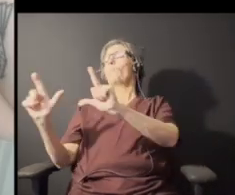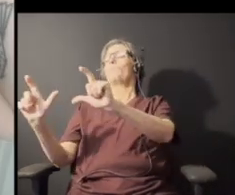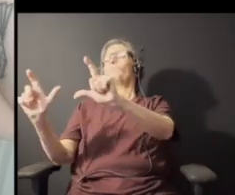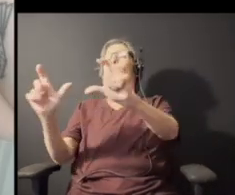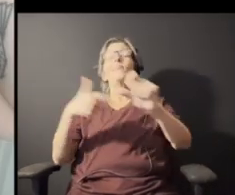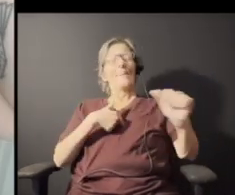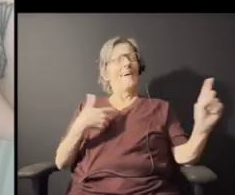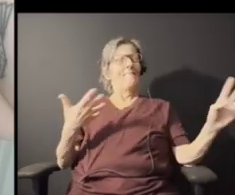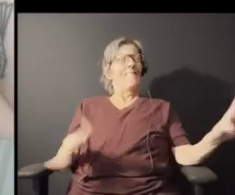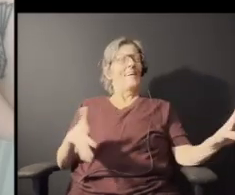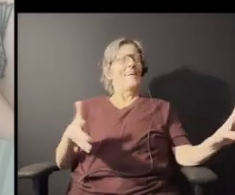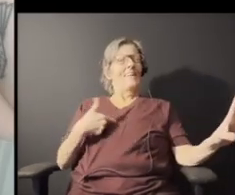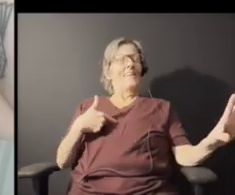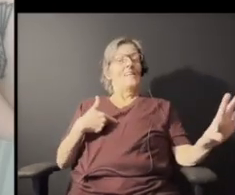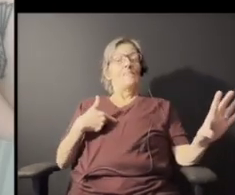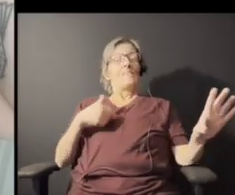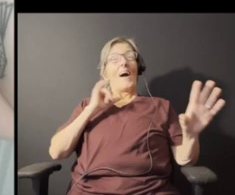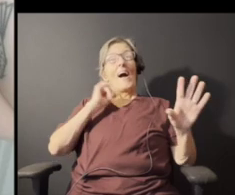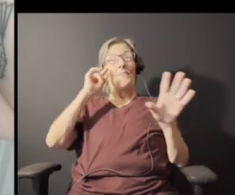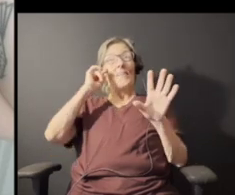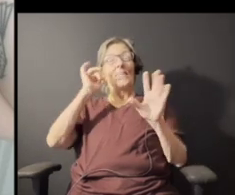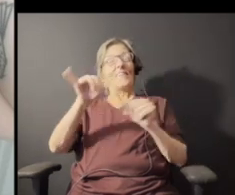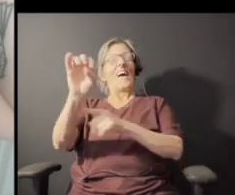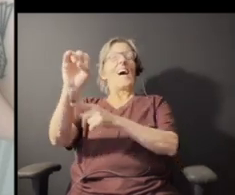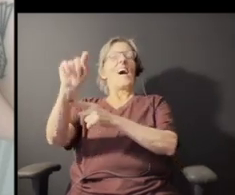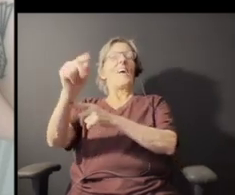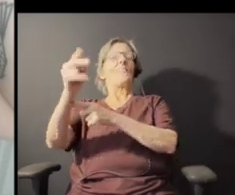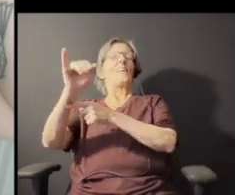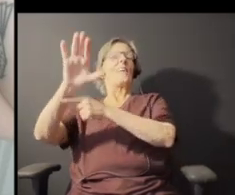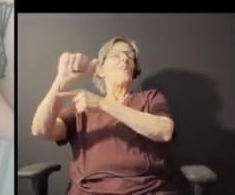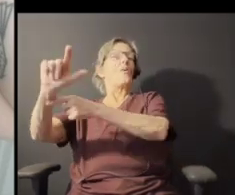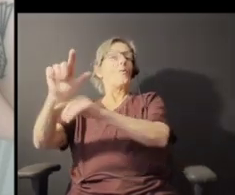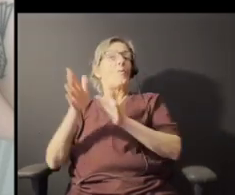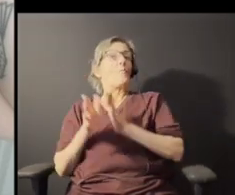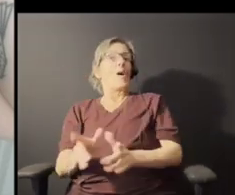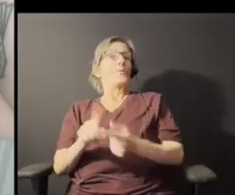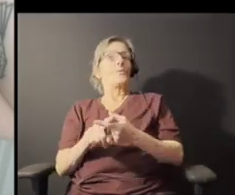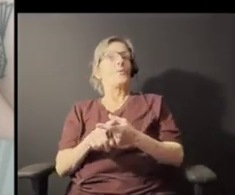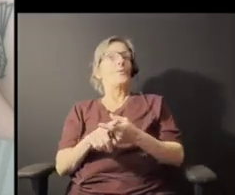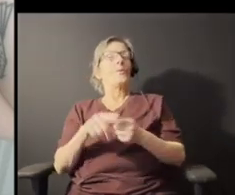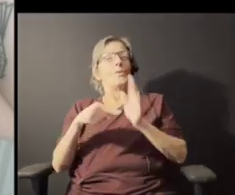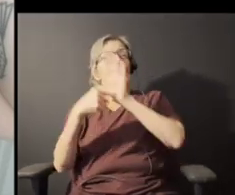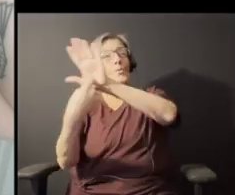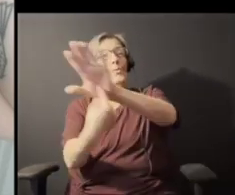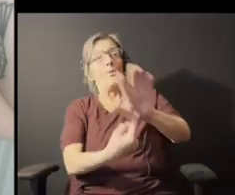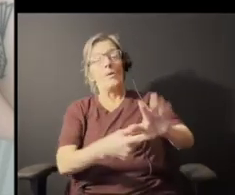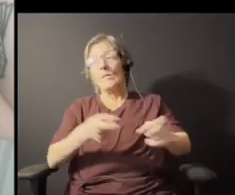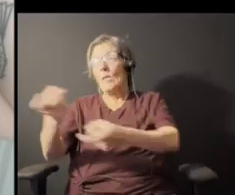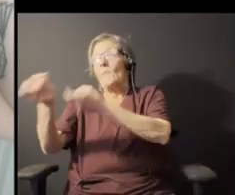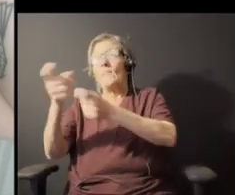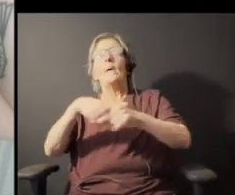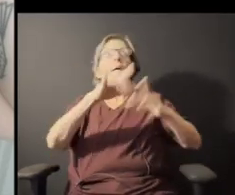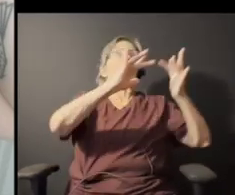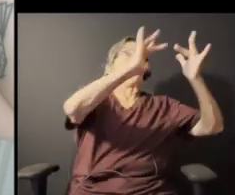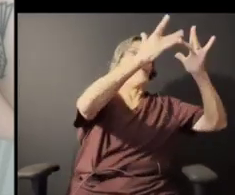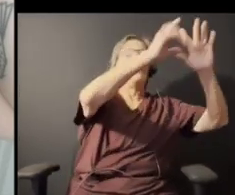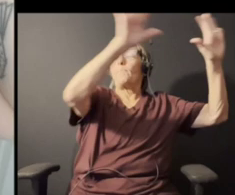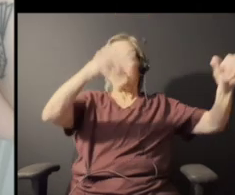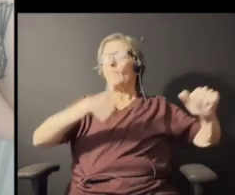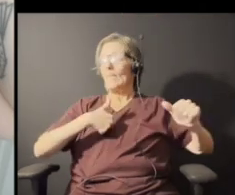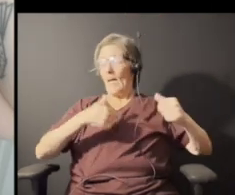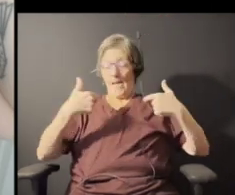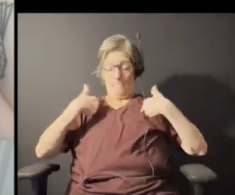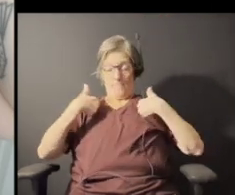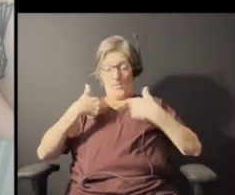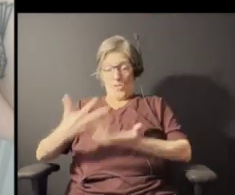photos. Okay. And because I think that's the ethical way for artists to, rather than sourcing off of the internet or anything like that,